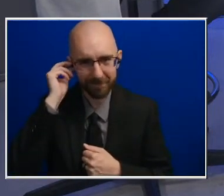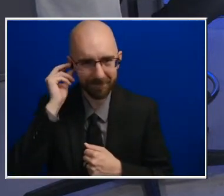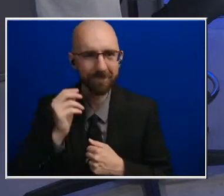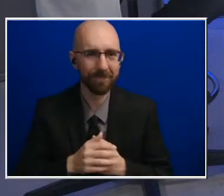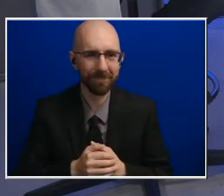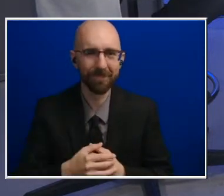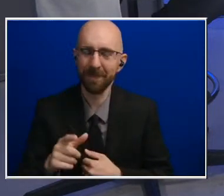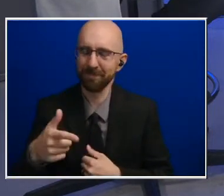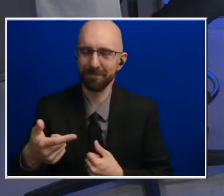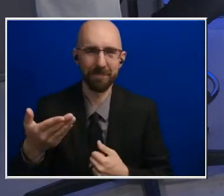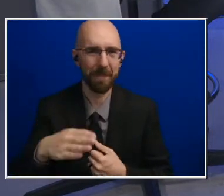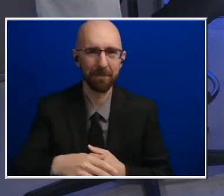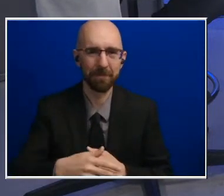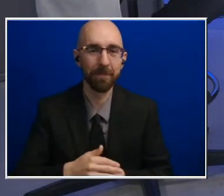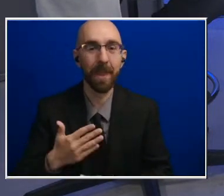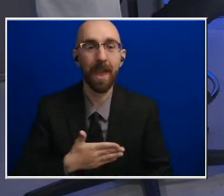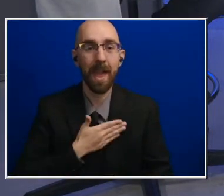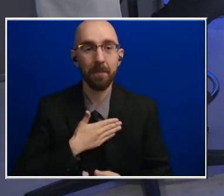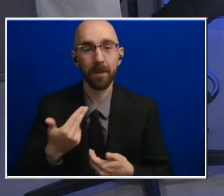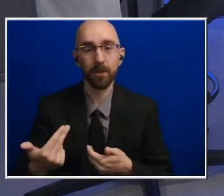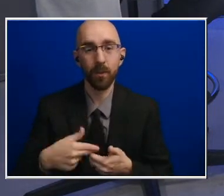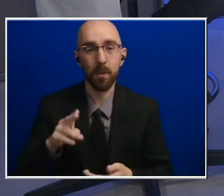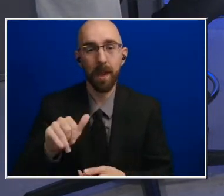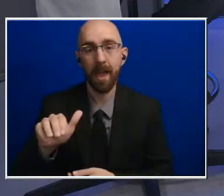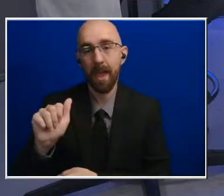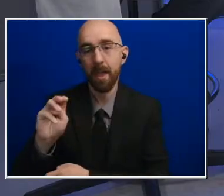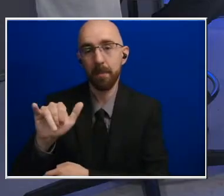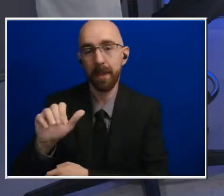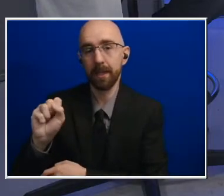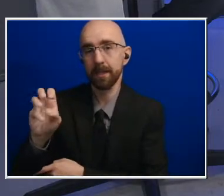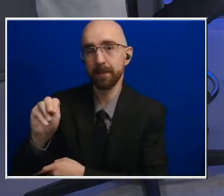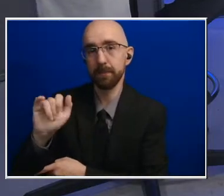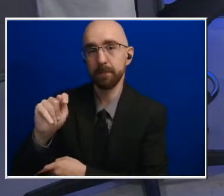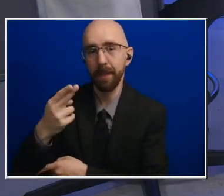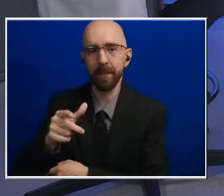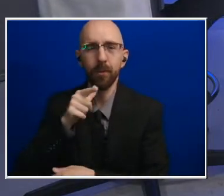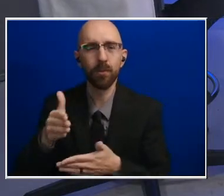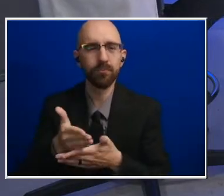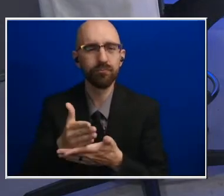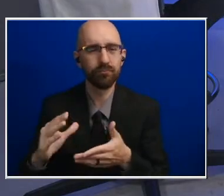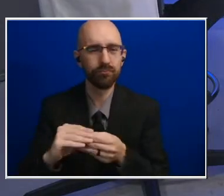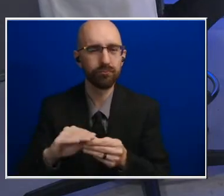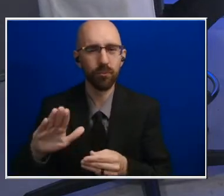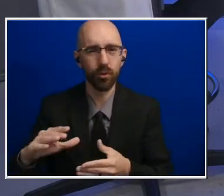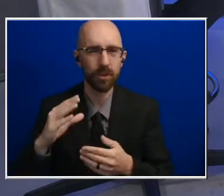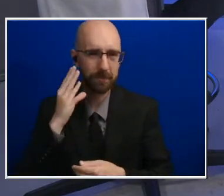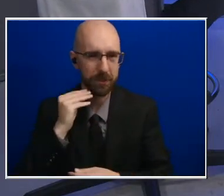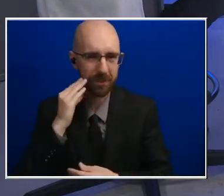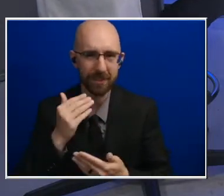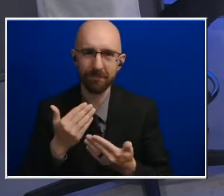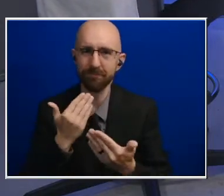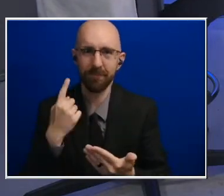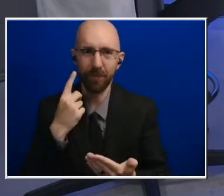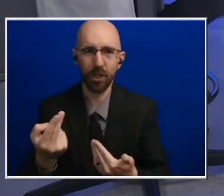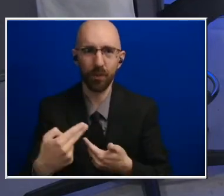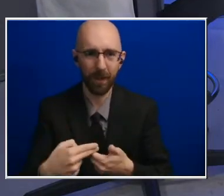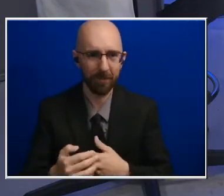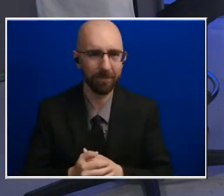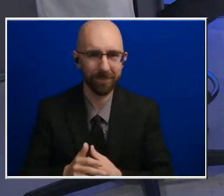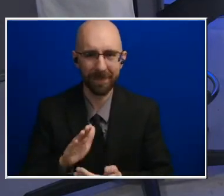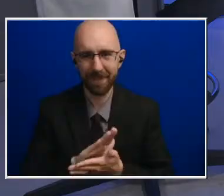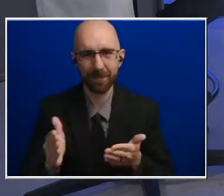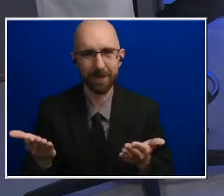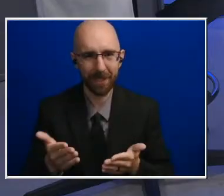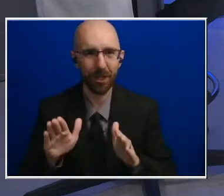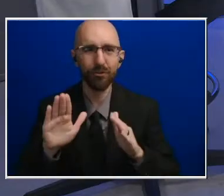We are so glad to be joined by Amy Smith this morning, who is sharing her story with us. Great to have you. Thank you. It's nice to be here. Great to have you. We